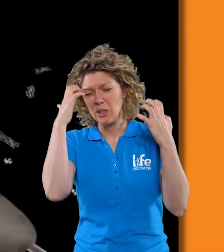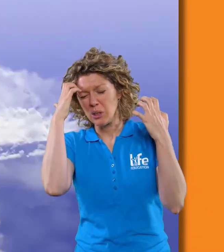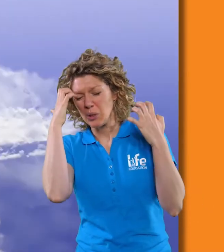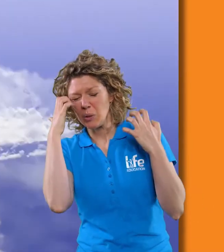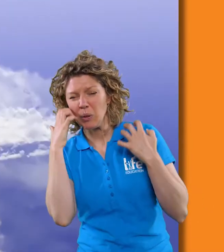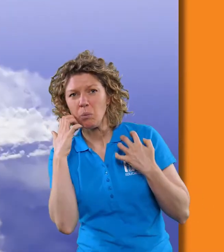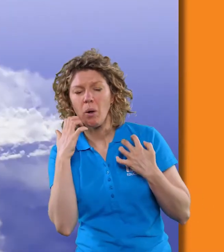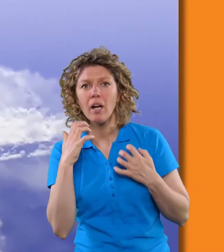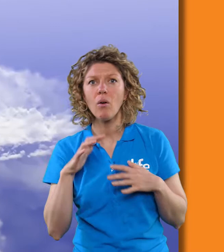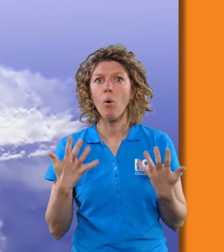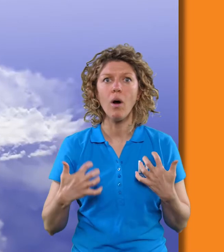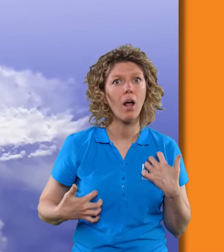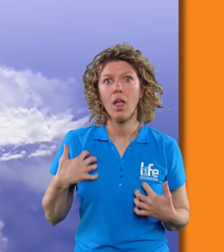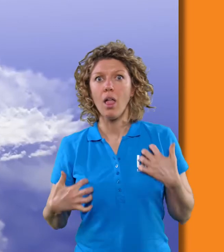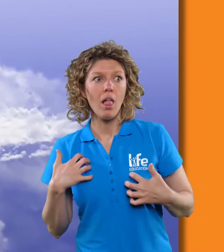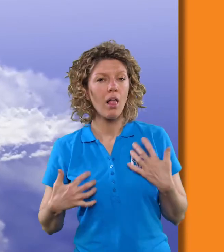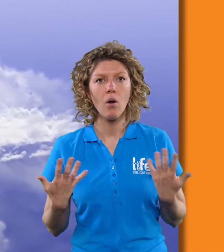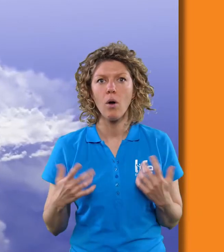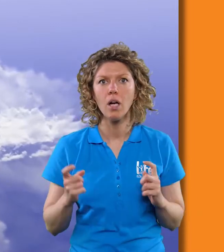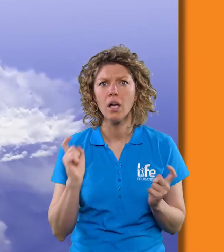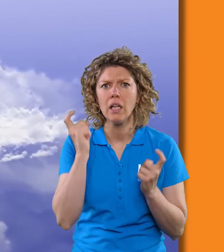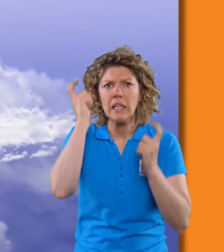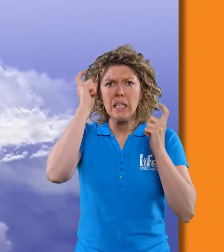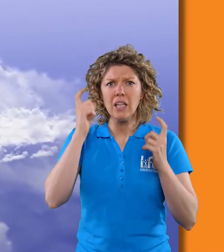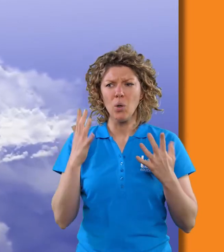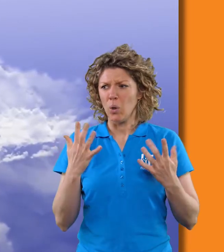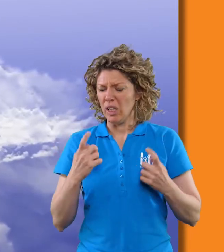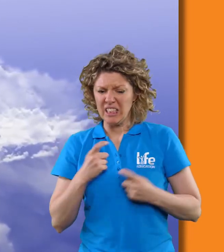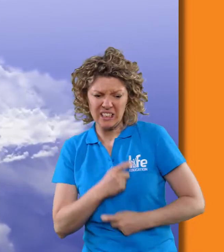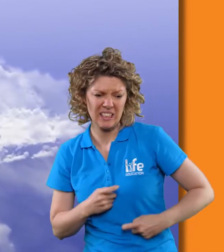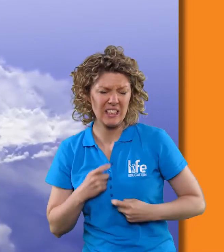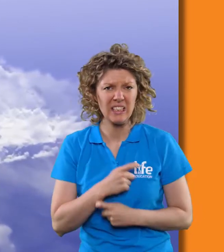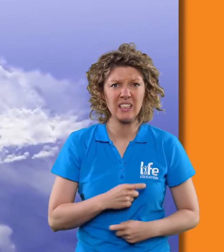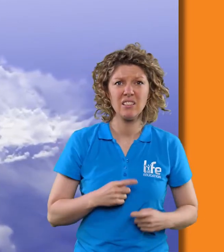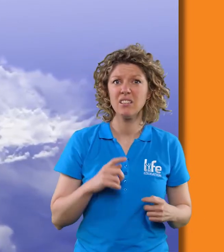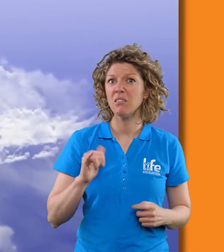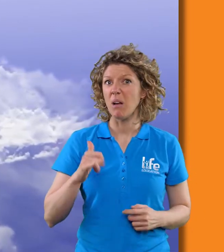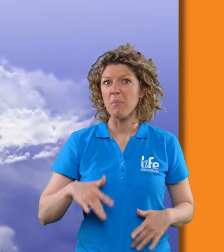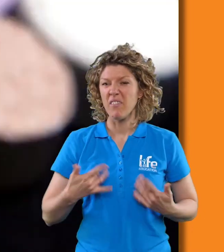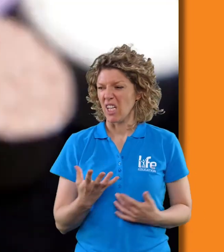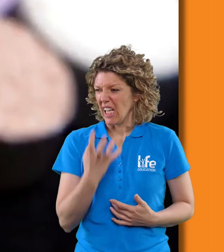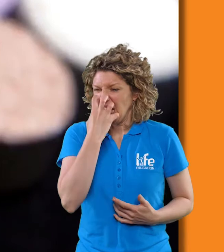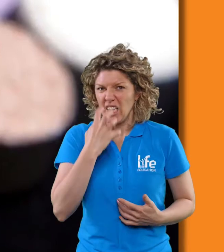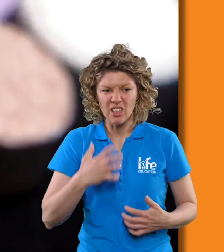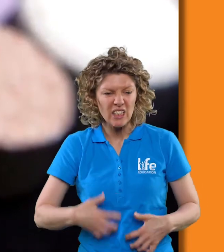overexcited, anxious, and agitated, and experience feelings of aggression and anger.